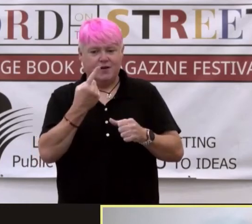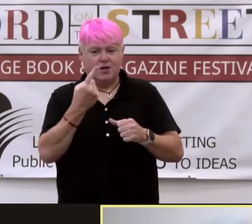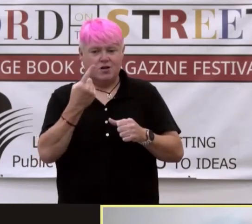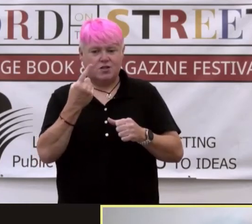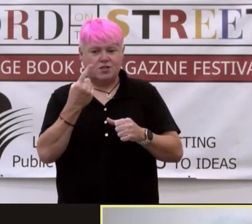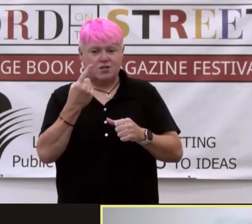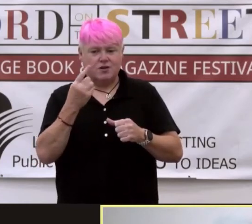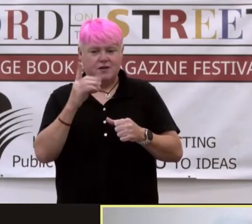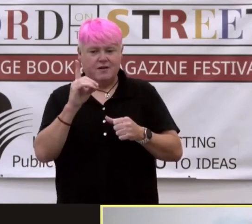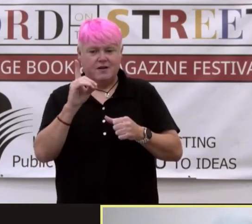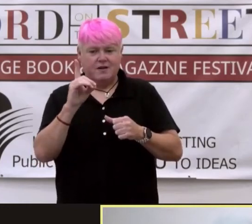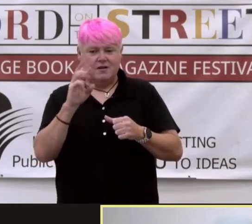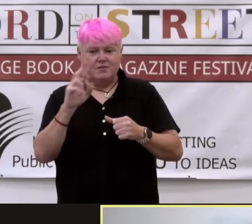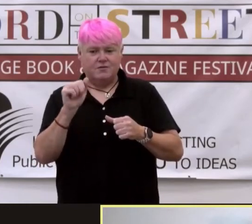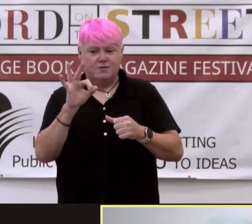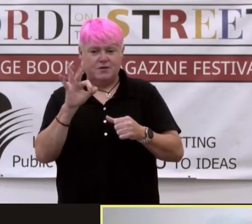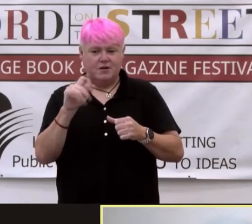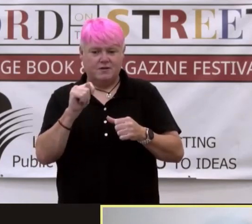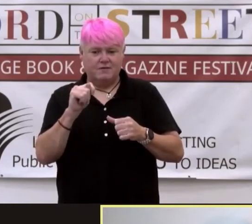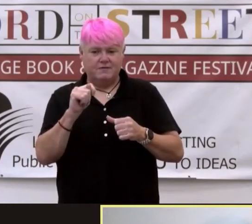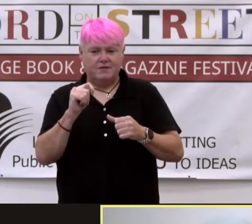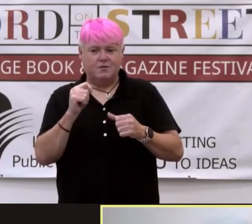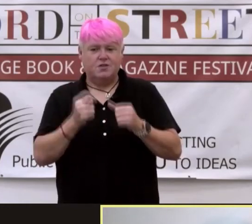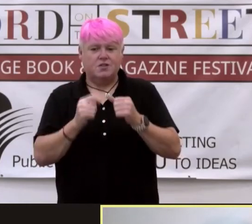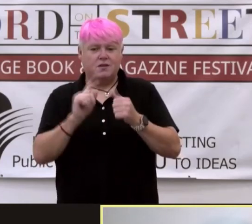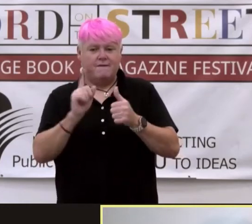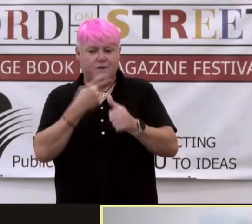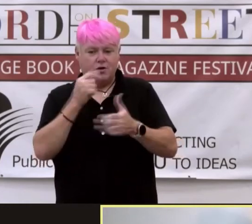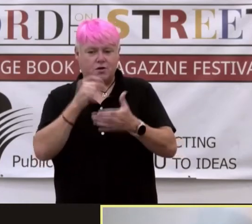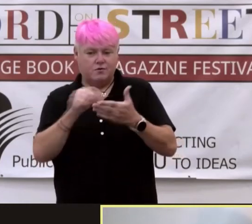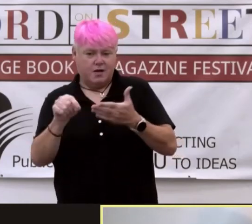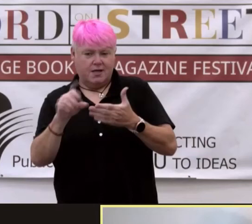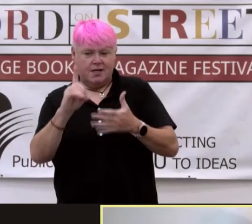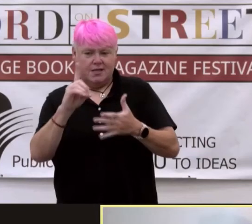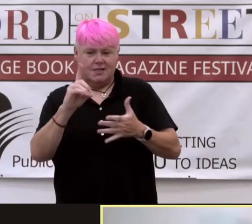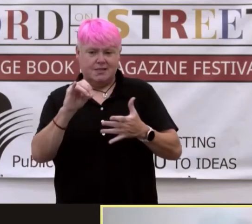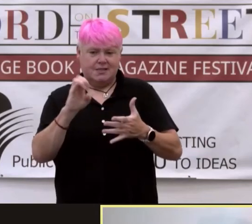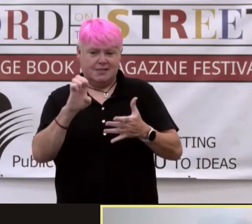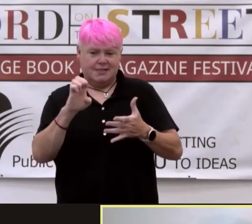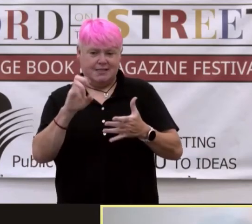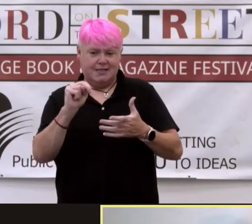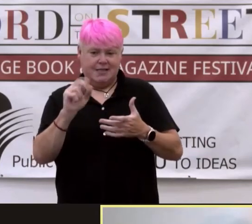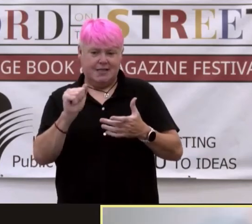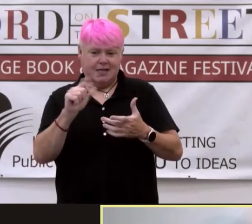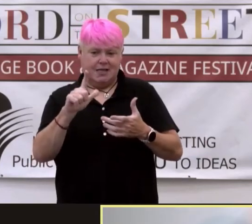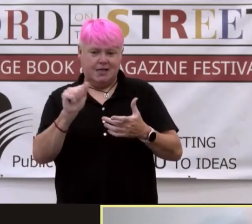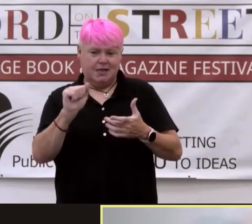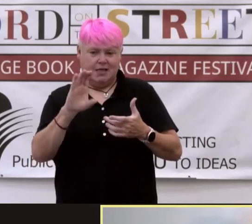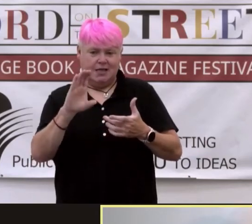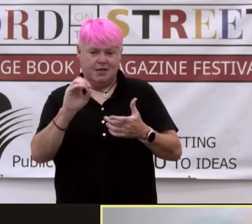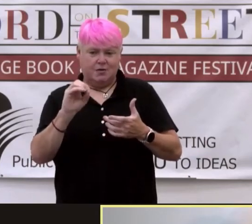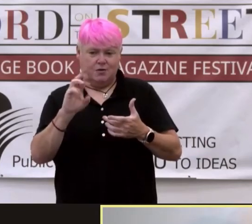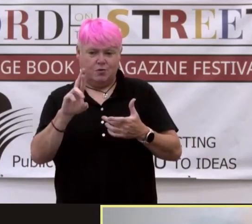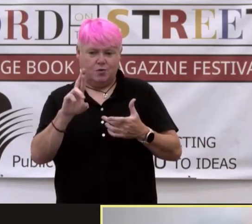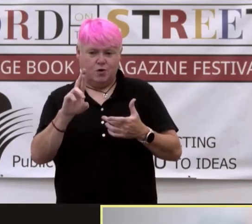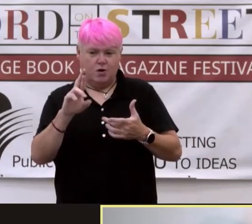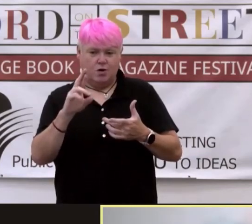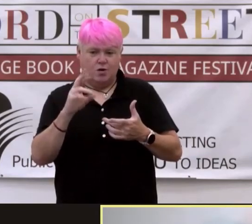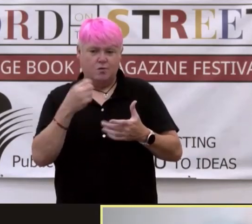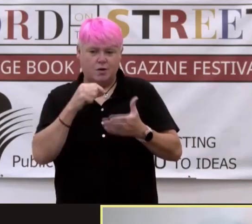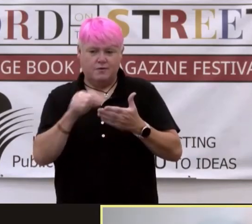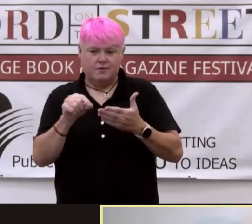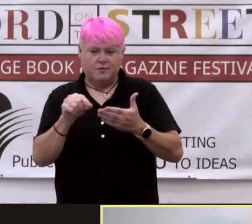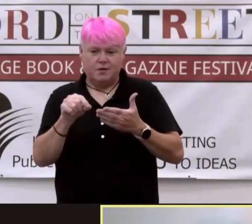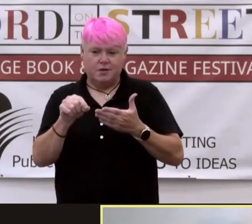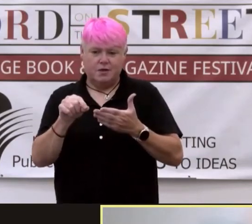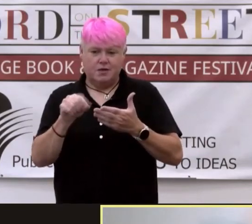writing podcast, and I like Nina LaCour's writing podcast. I like when I was writing, it was around the time of